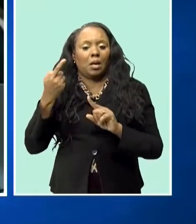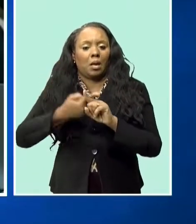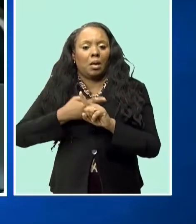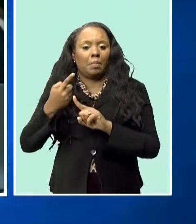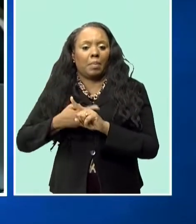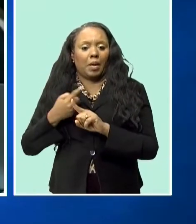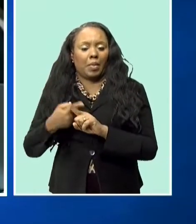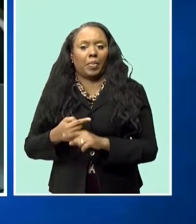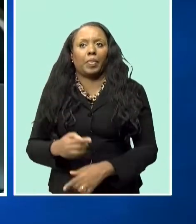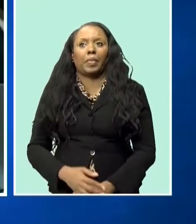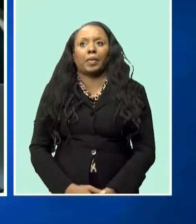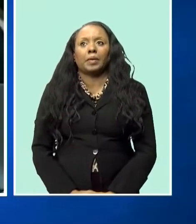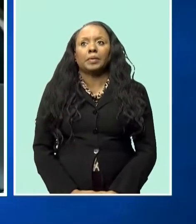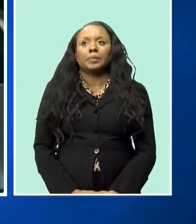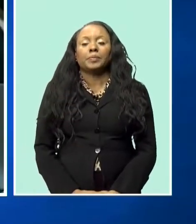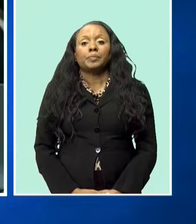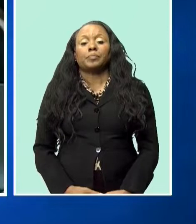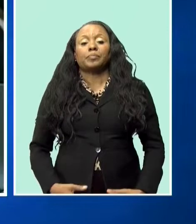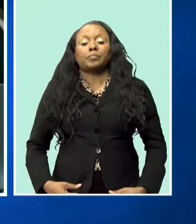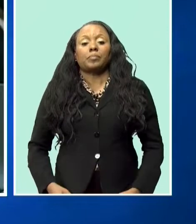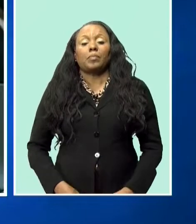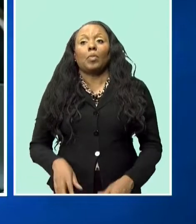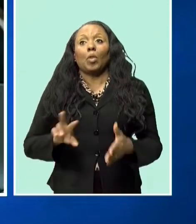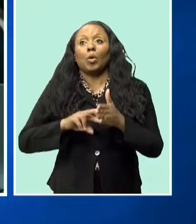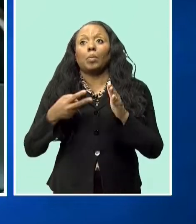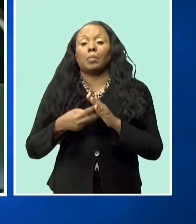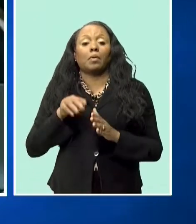usage. This amounts to protection of